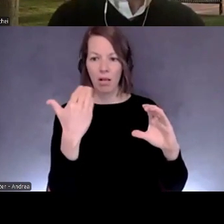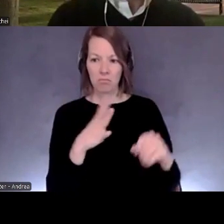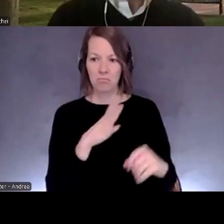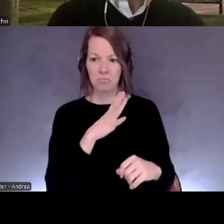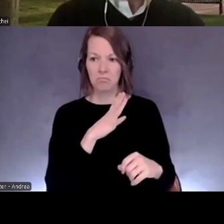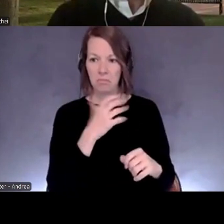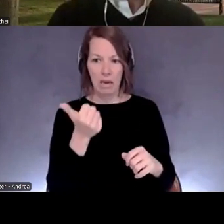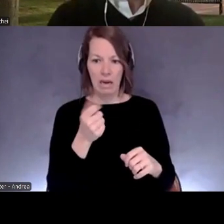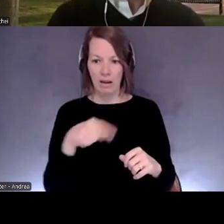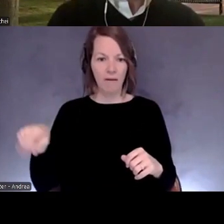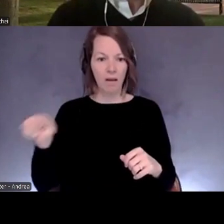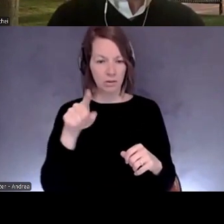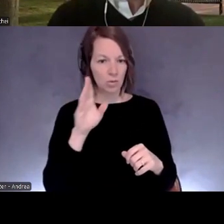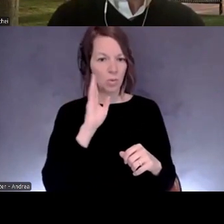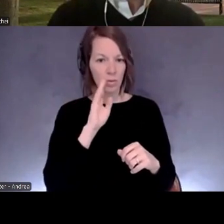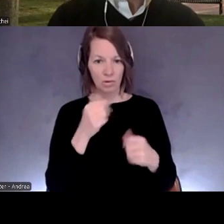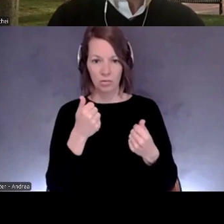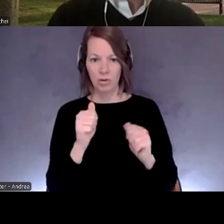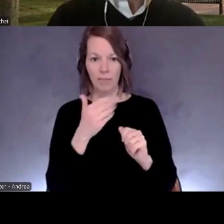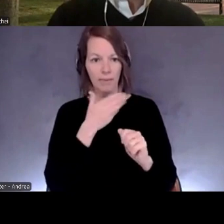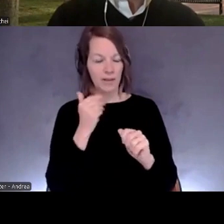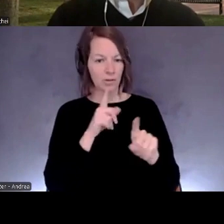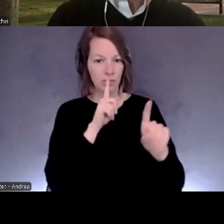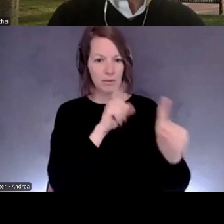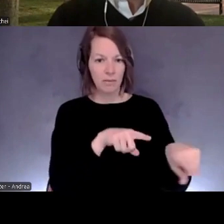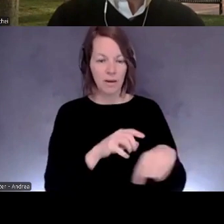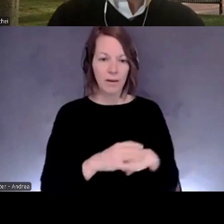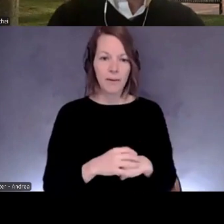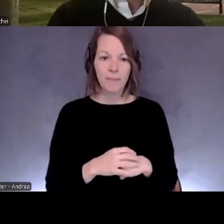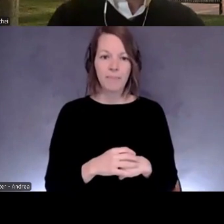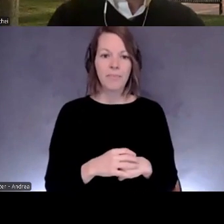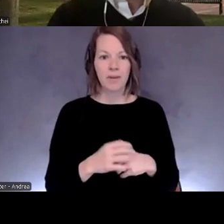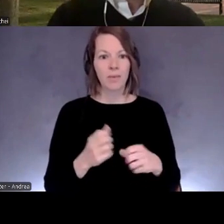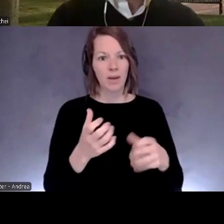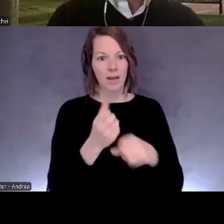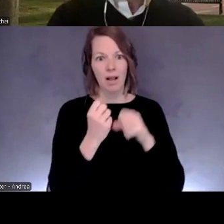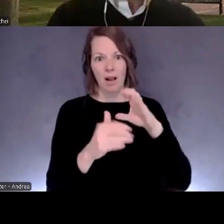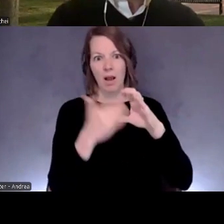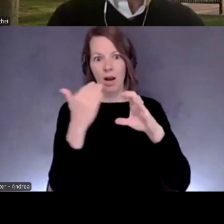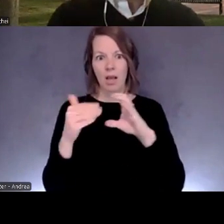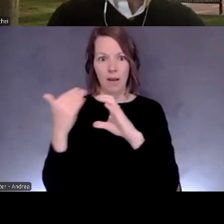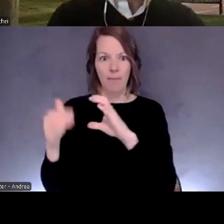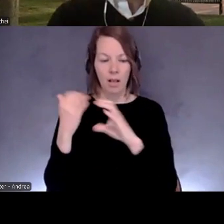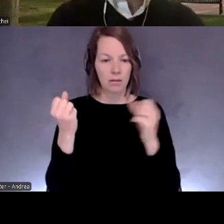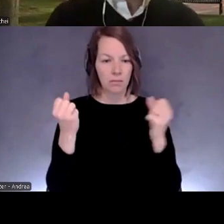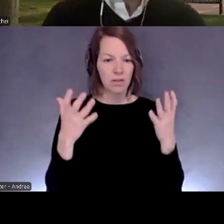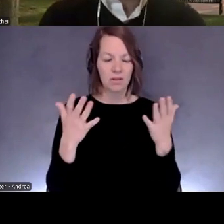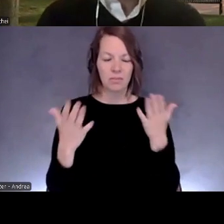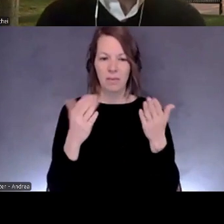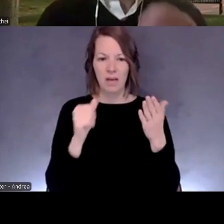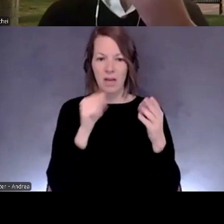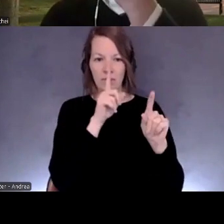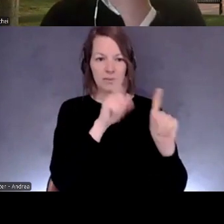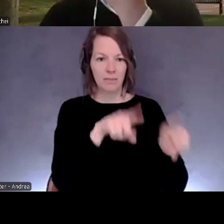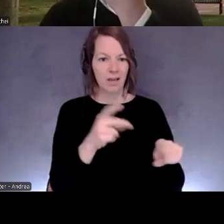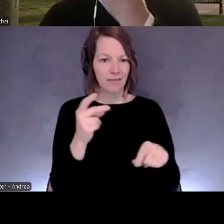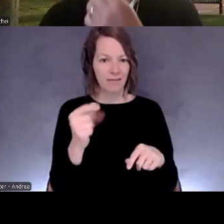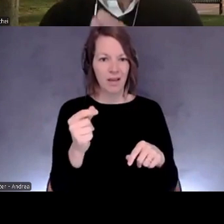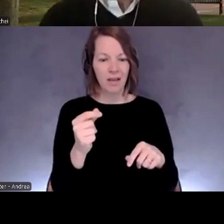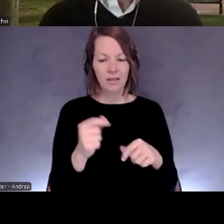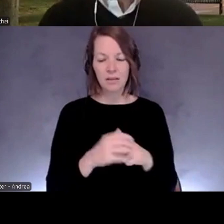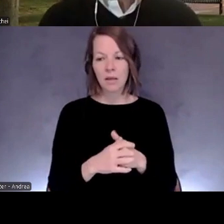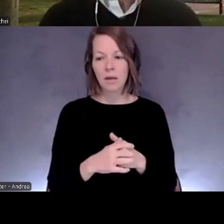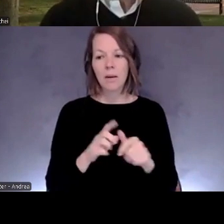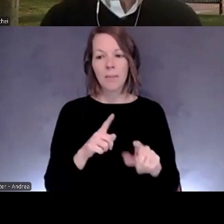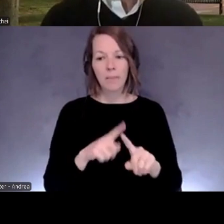any of us, and we will do our best to respond. We get lots of emails, so we may not be able to respond to you in 24